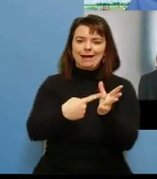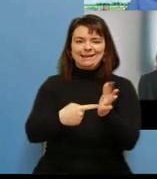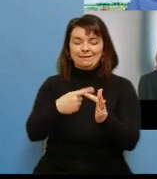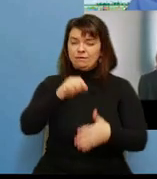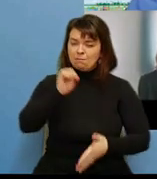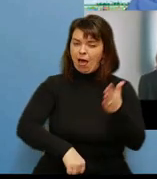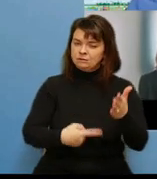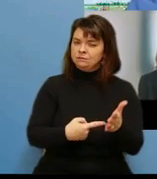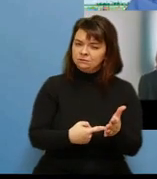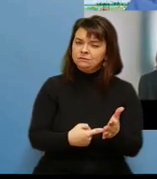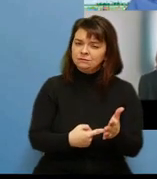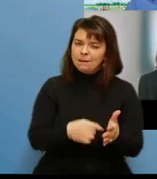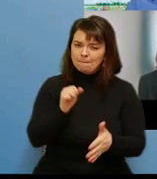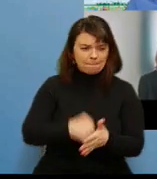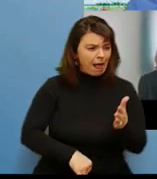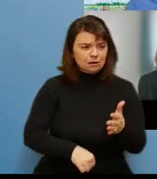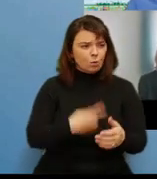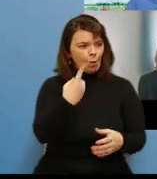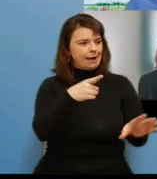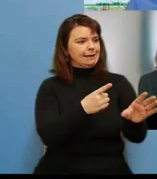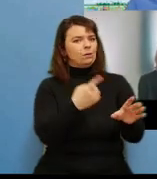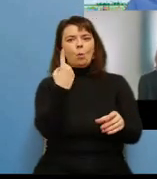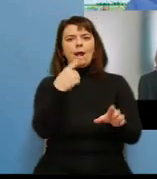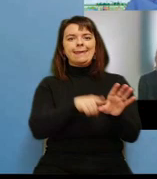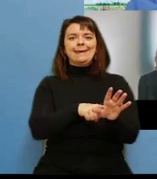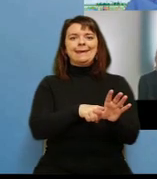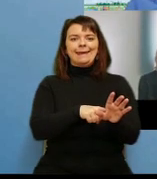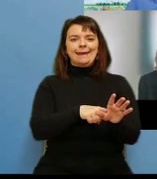the paper really told me was that CCG rating is quite a blunt